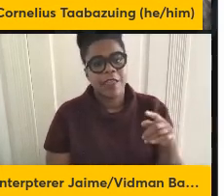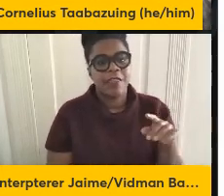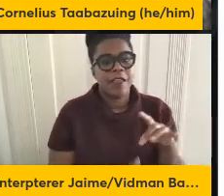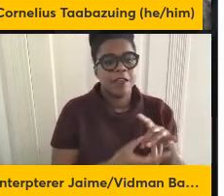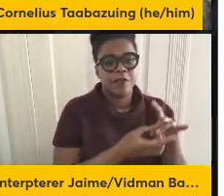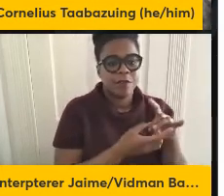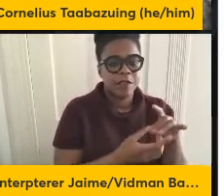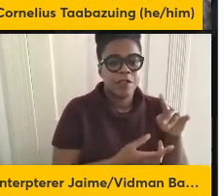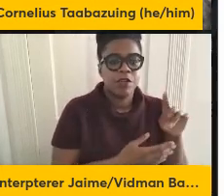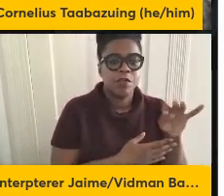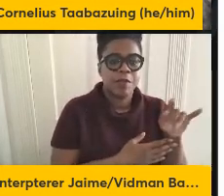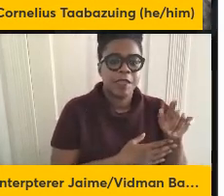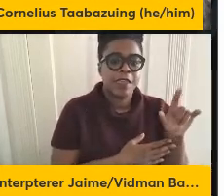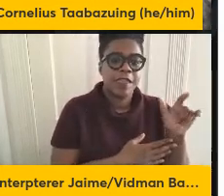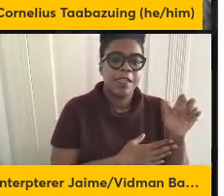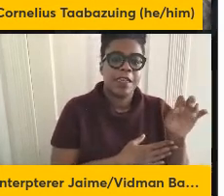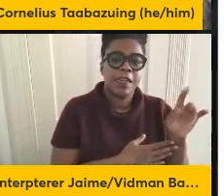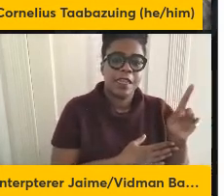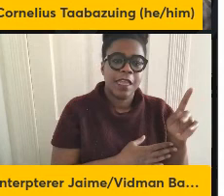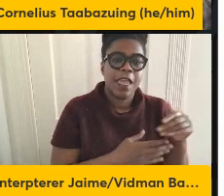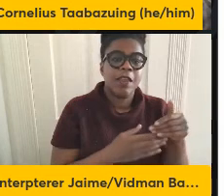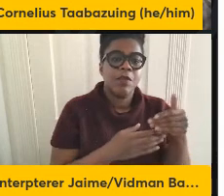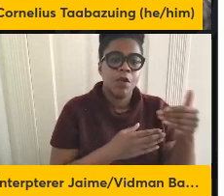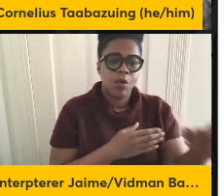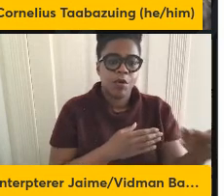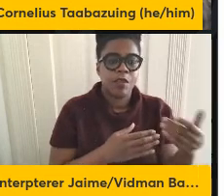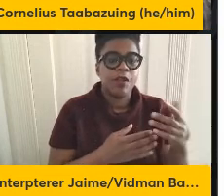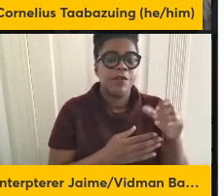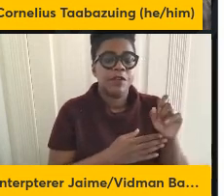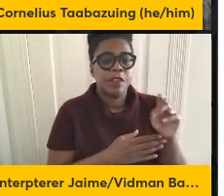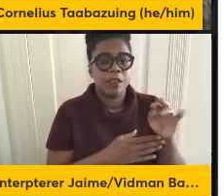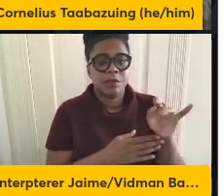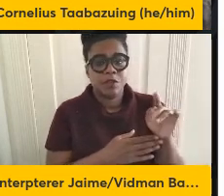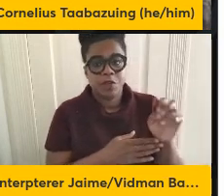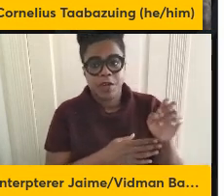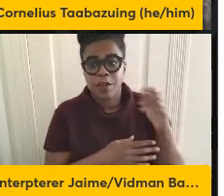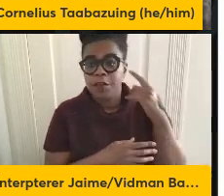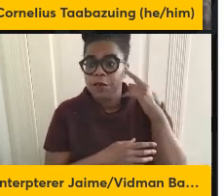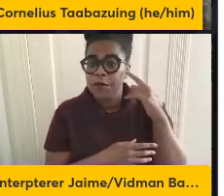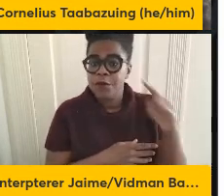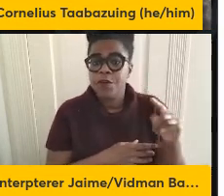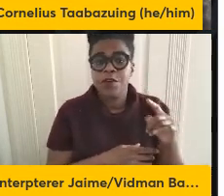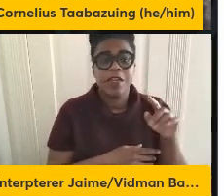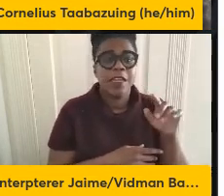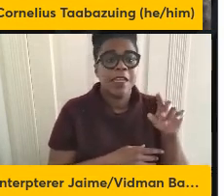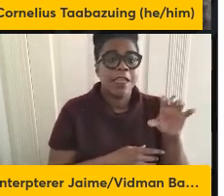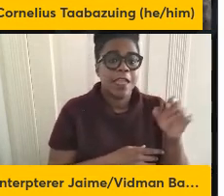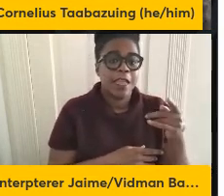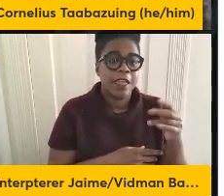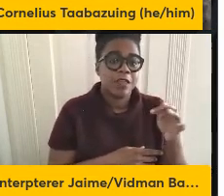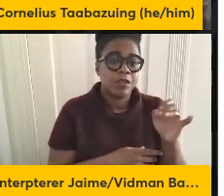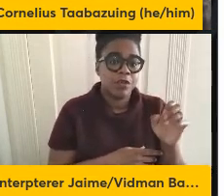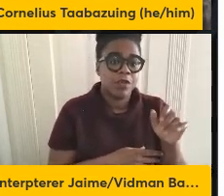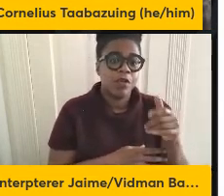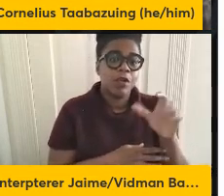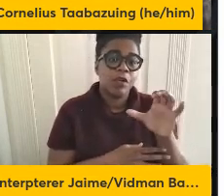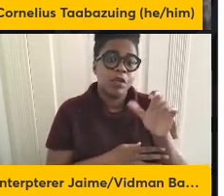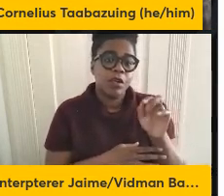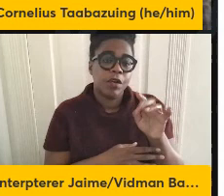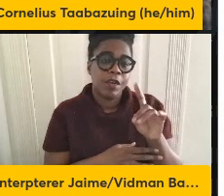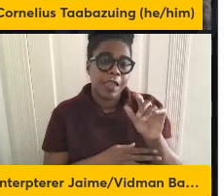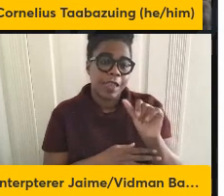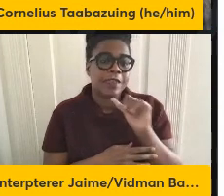linker processing, and then it'll go on to cleave substrates, which include the cytokines as well as gastrin D. However, CARD8 does not use